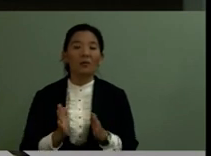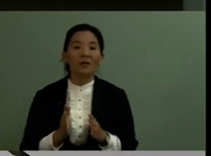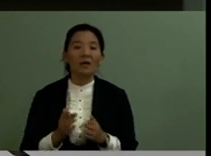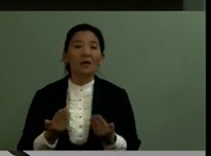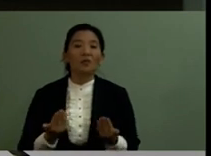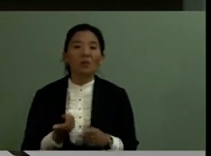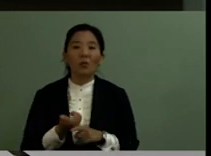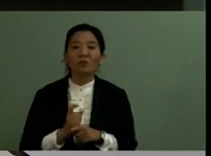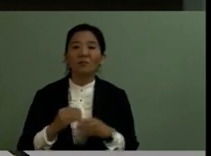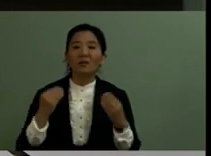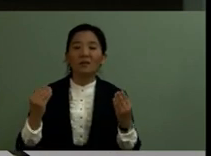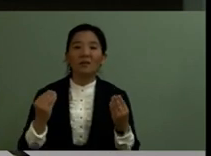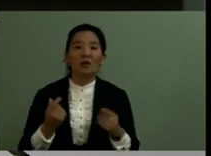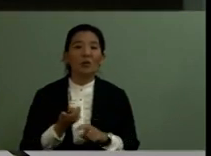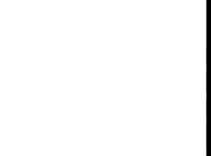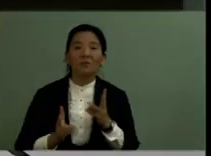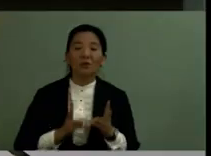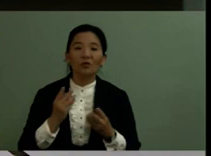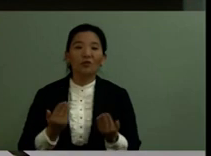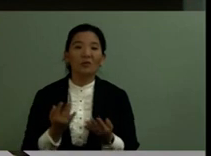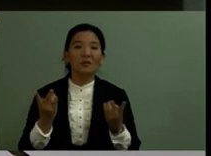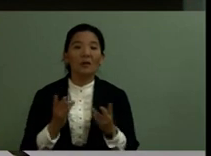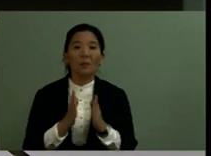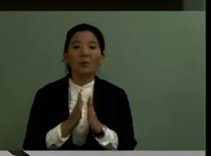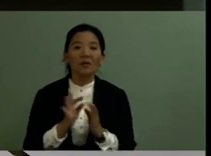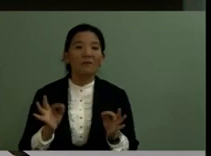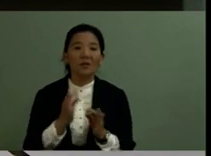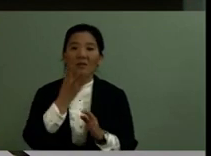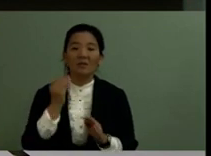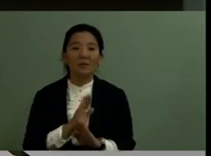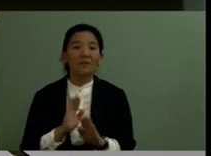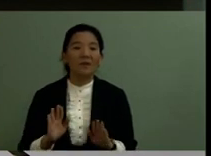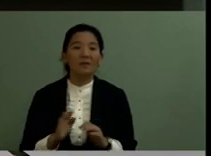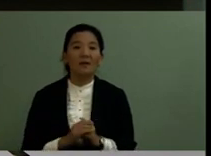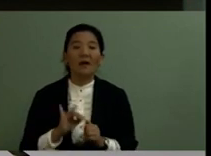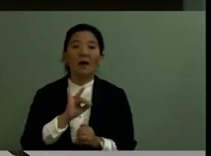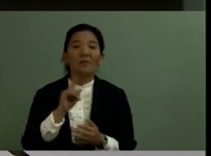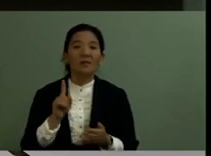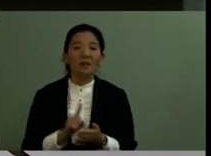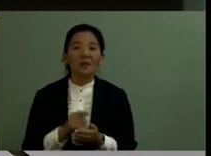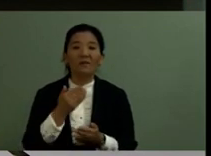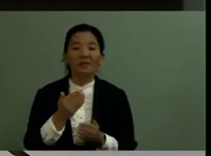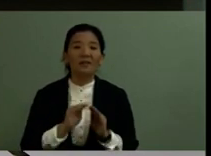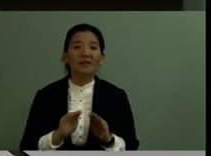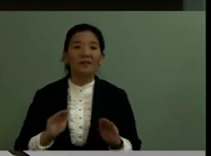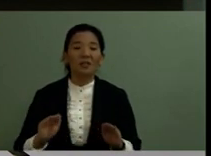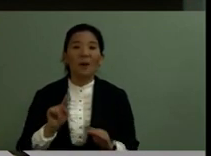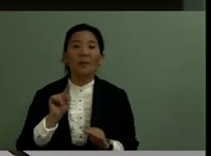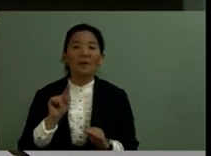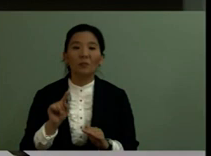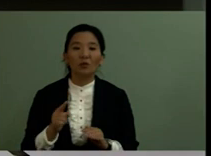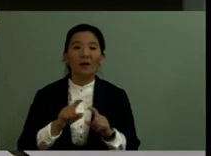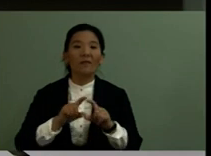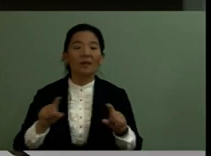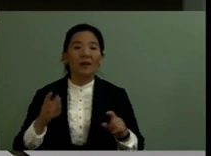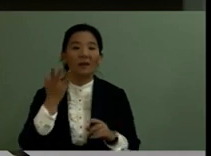Hayot go'zal, hayot juda ham chiroyli. Shu narsani hech qachon unutishimiz kerak emas. Ayniqsa sizlar bolajonlar. Chunki